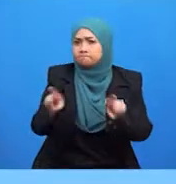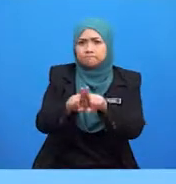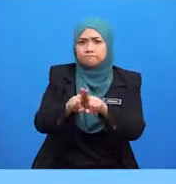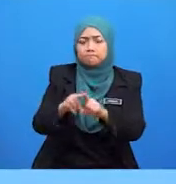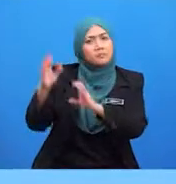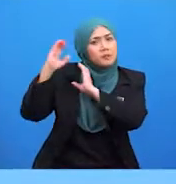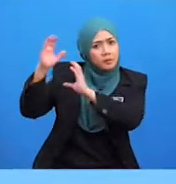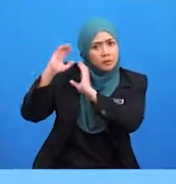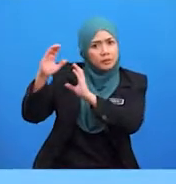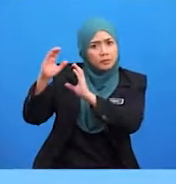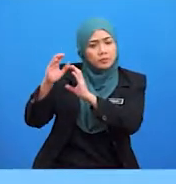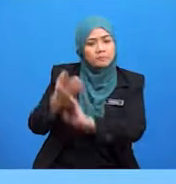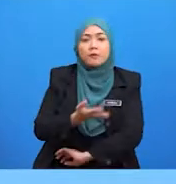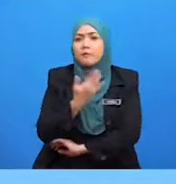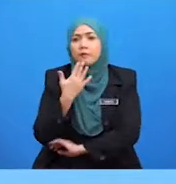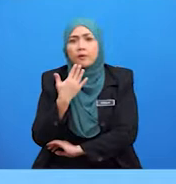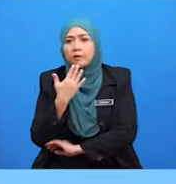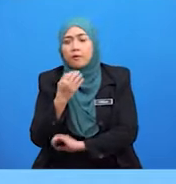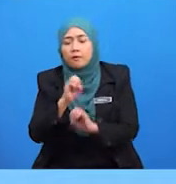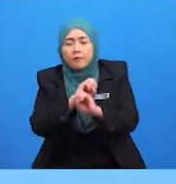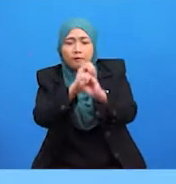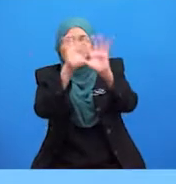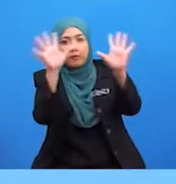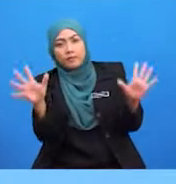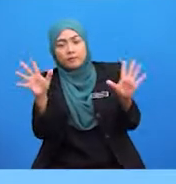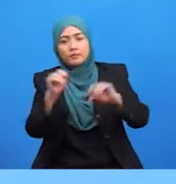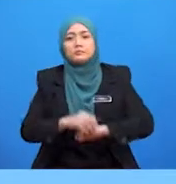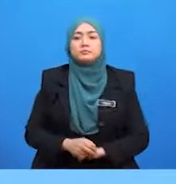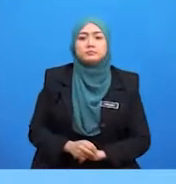The color too was really bright and vibrant.